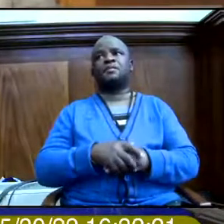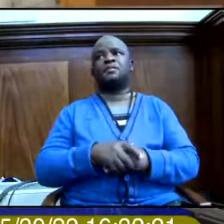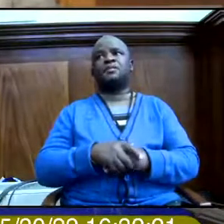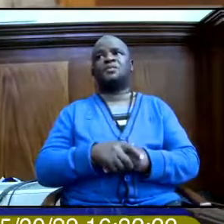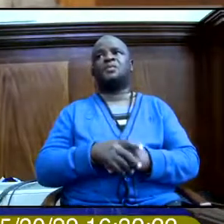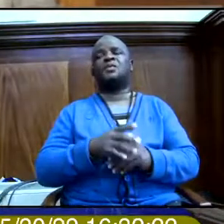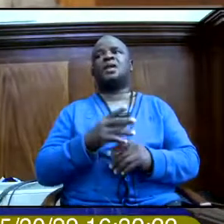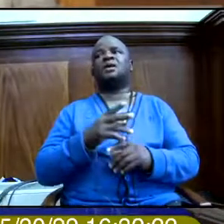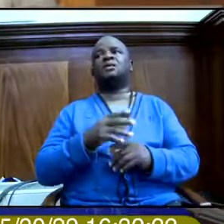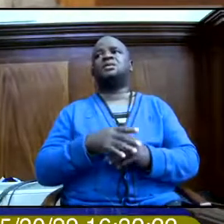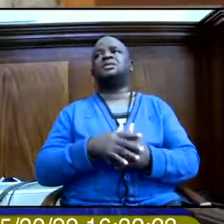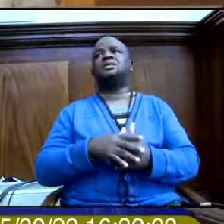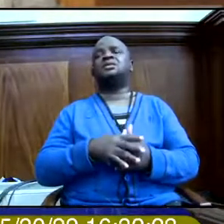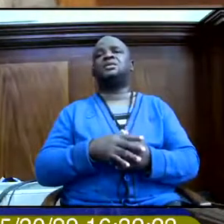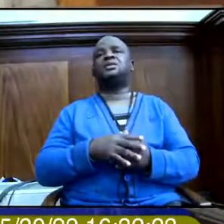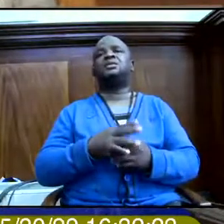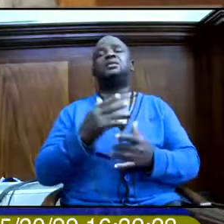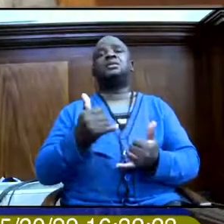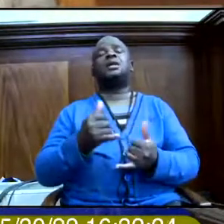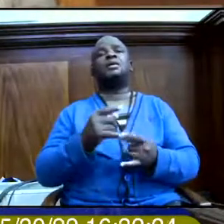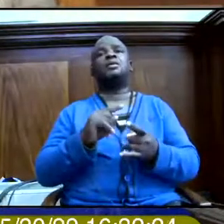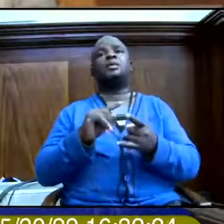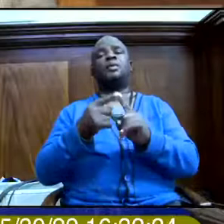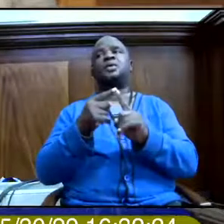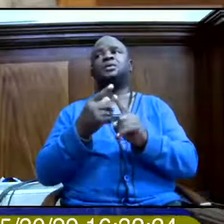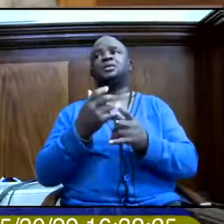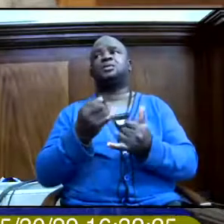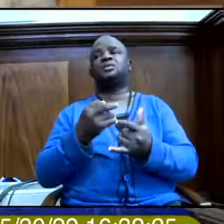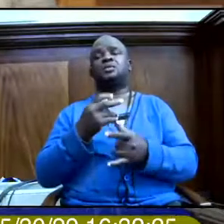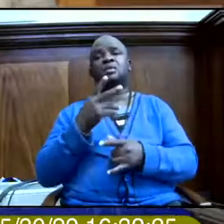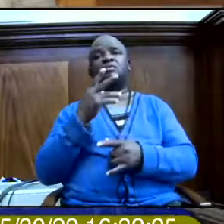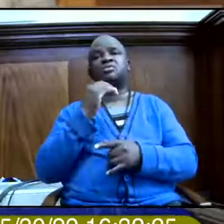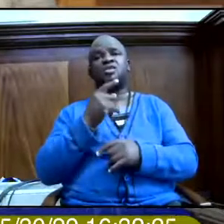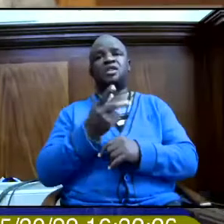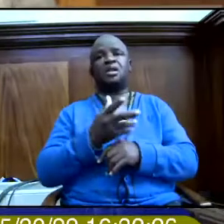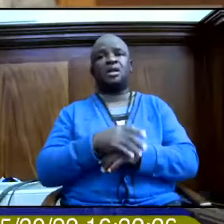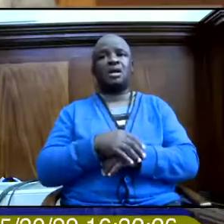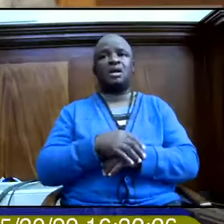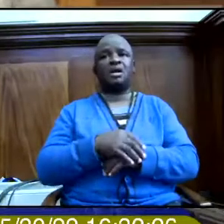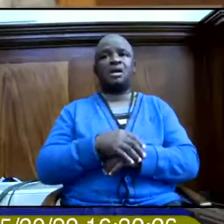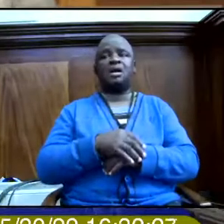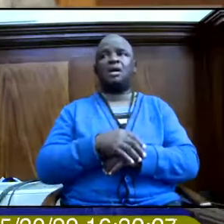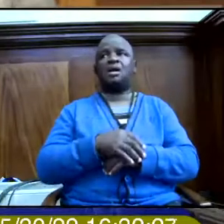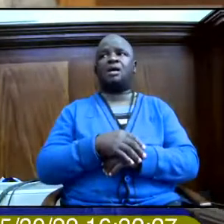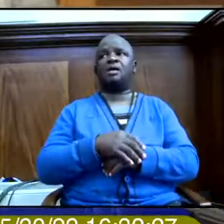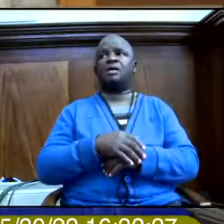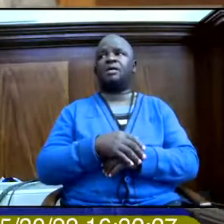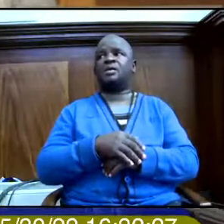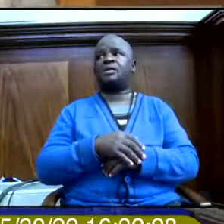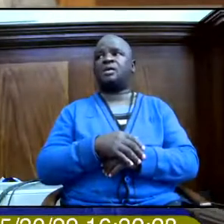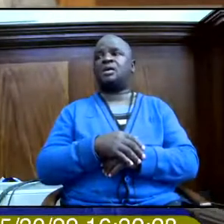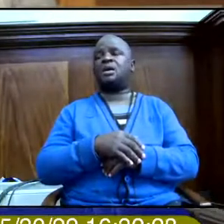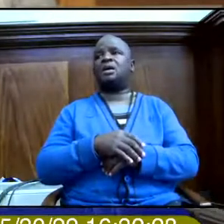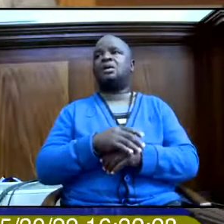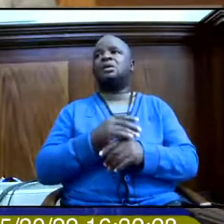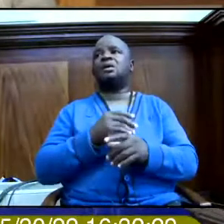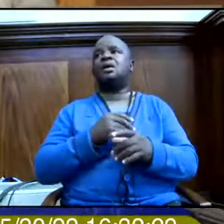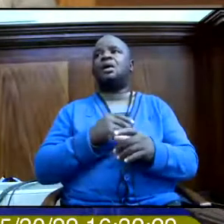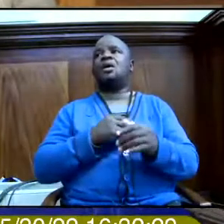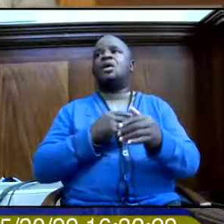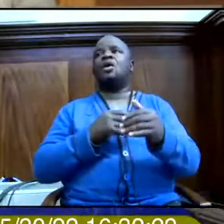then the other one that the comrades touched on its collective collective bargaining